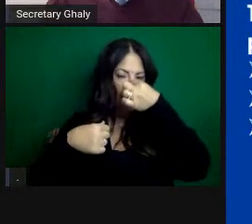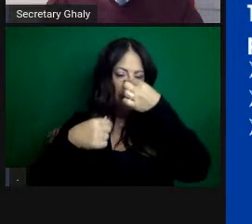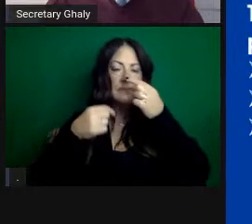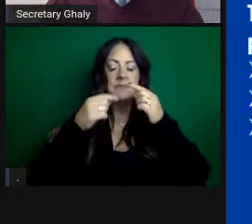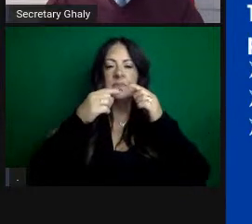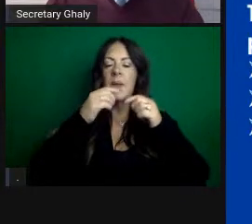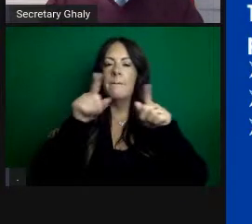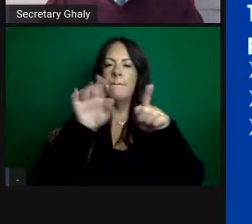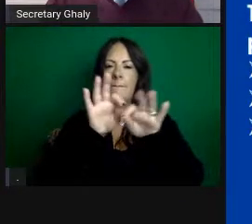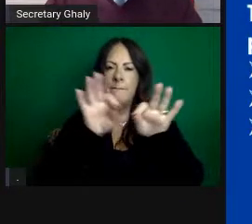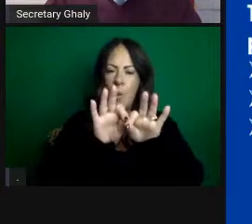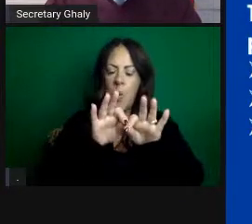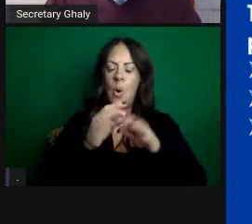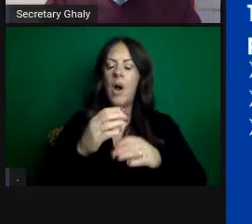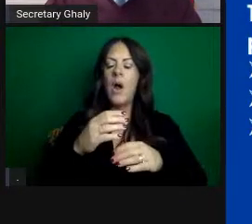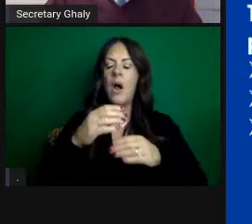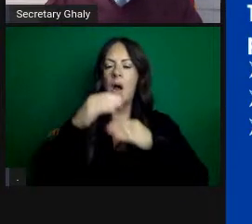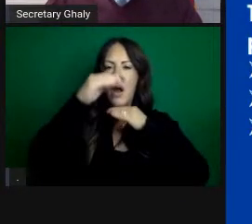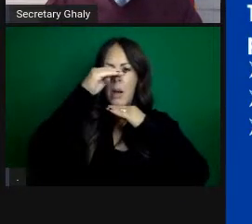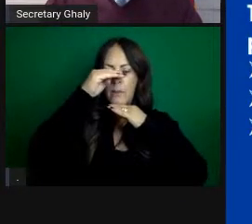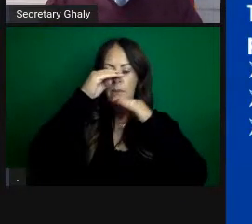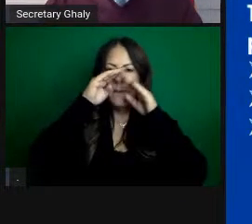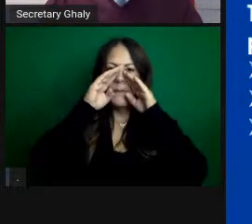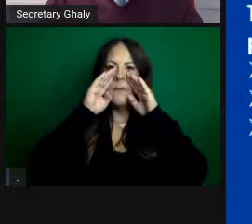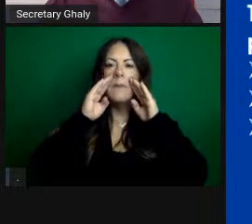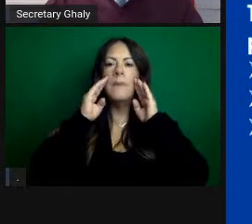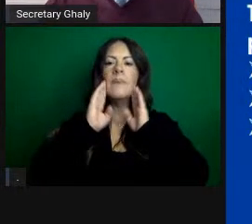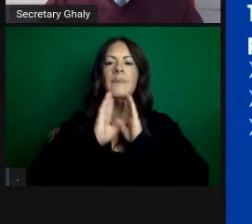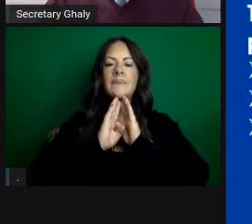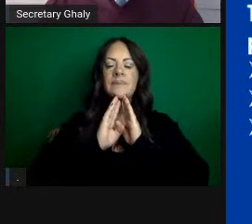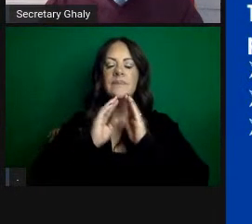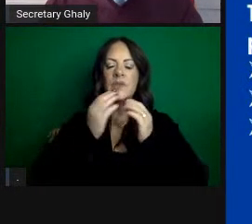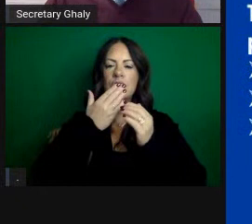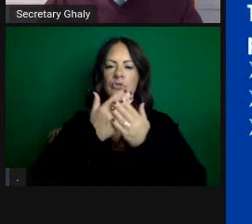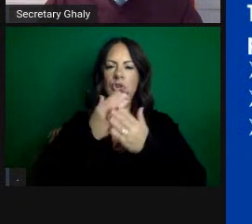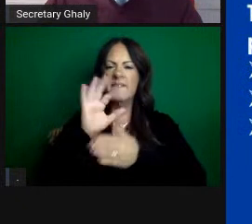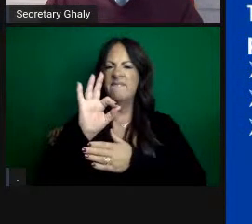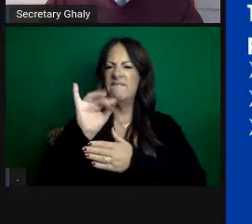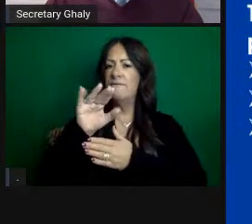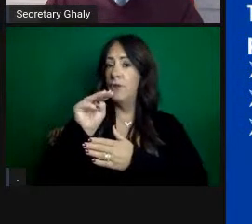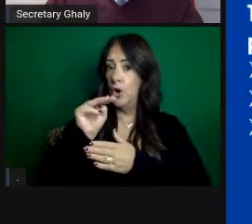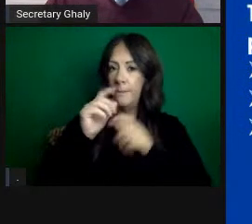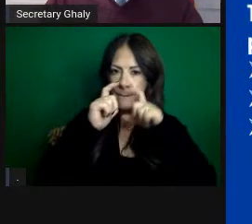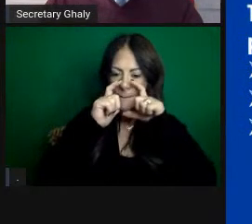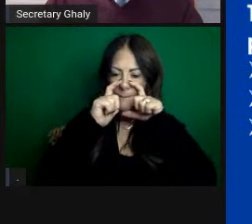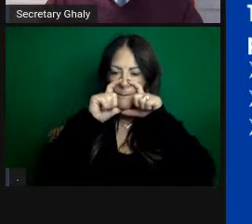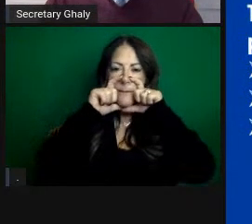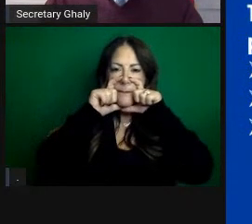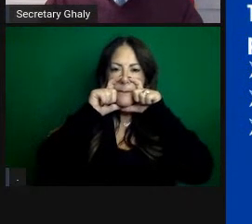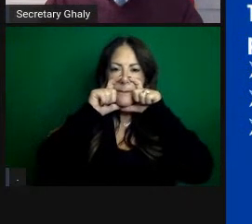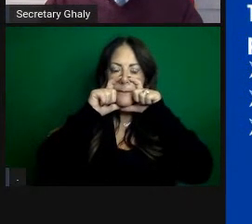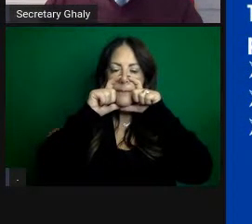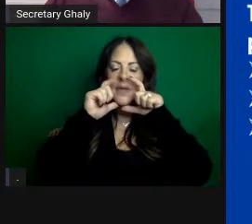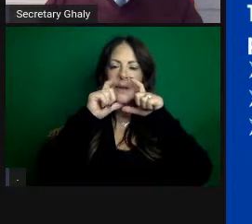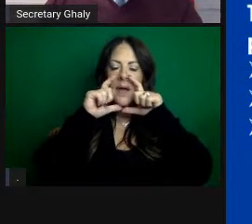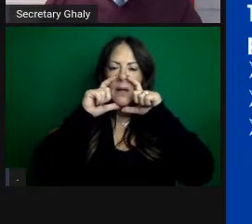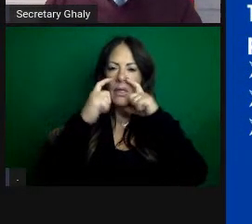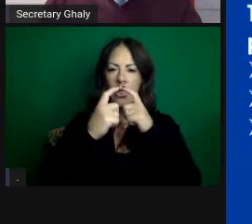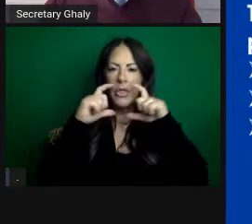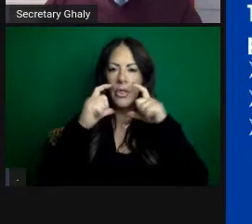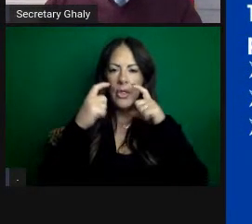mouth and your nose, that it fits snugly around your mouth and nose and around the rest of your face so that air